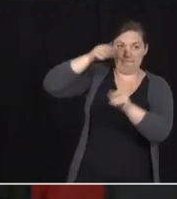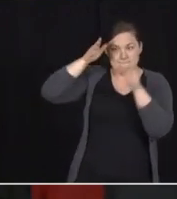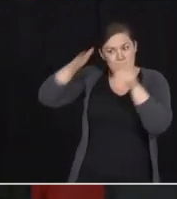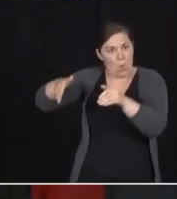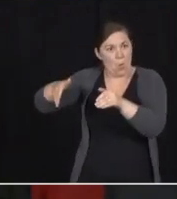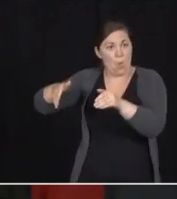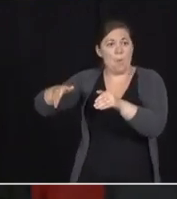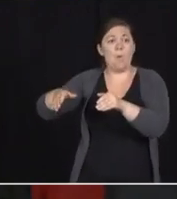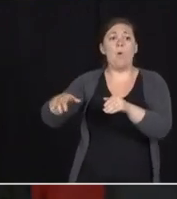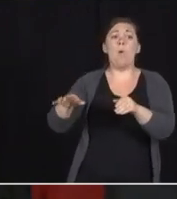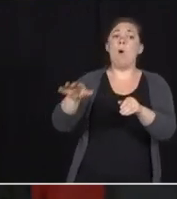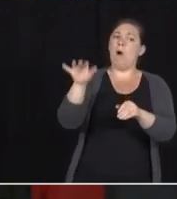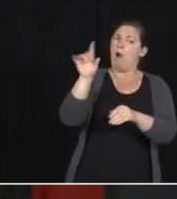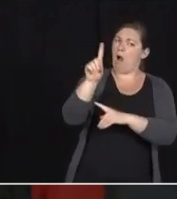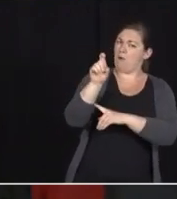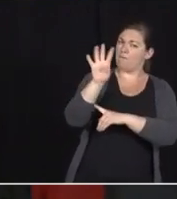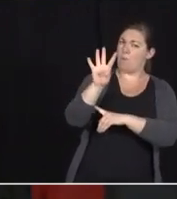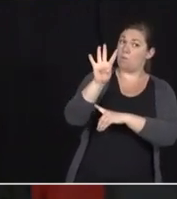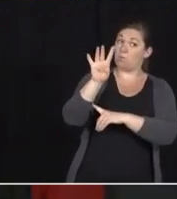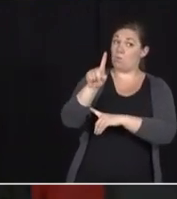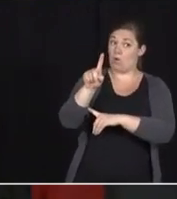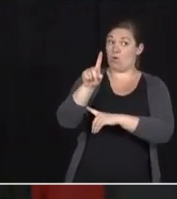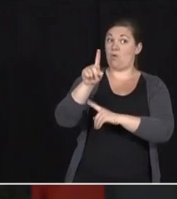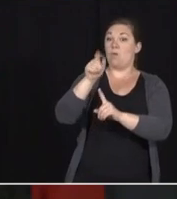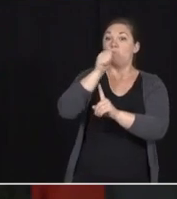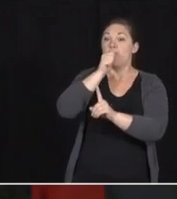141 private hospitals and I think